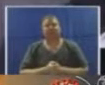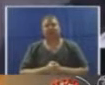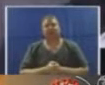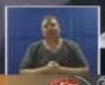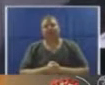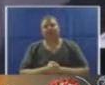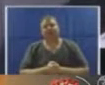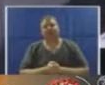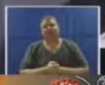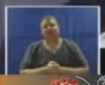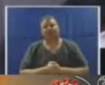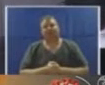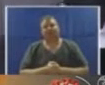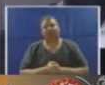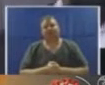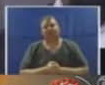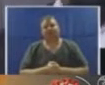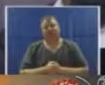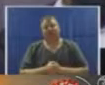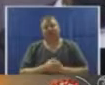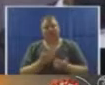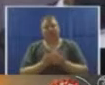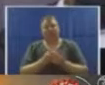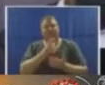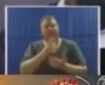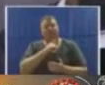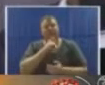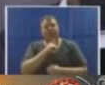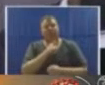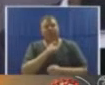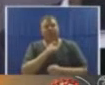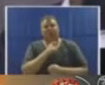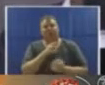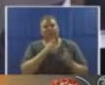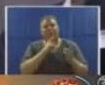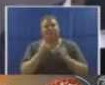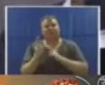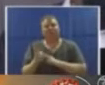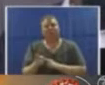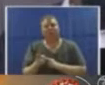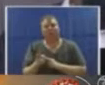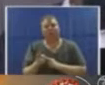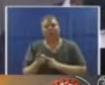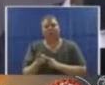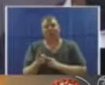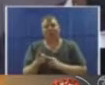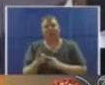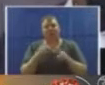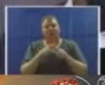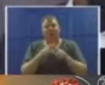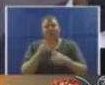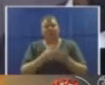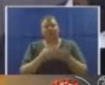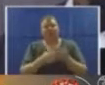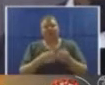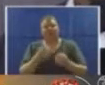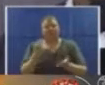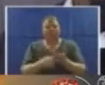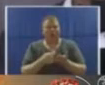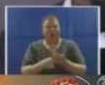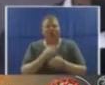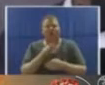degree very useful in as much as it refers to a number of aspects related to cost overruns, and